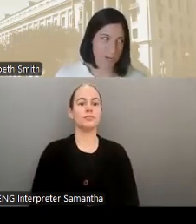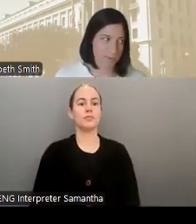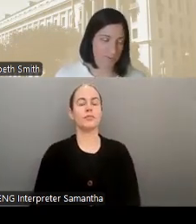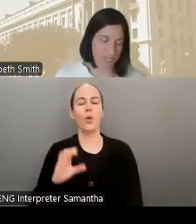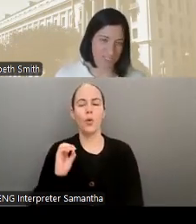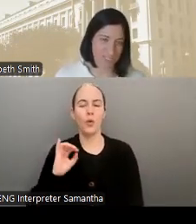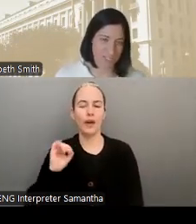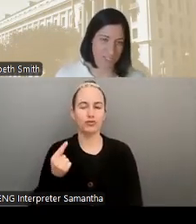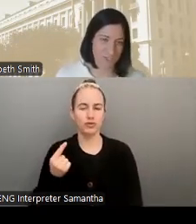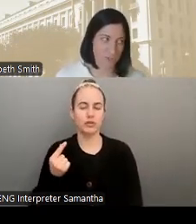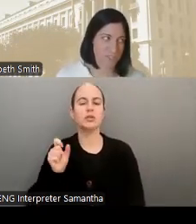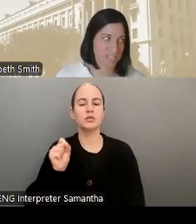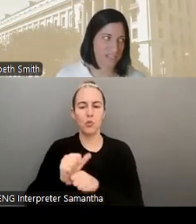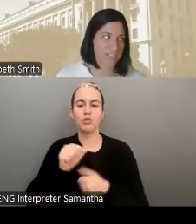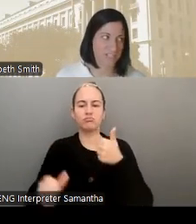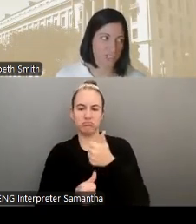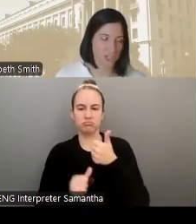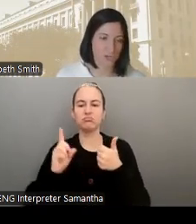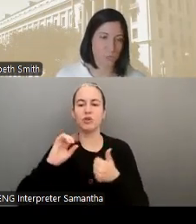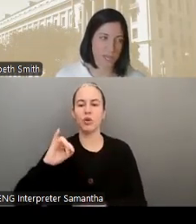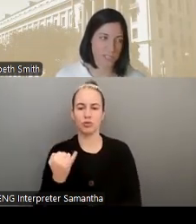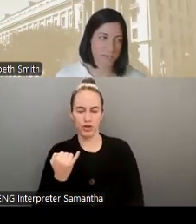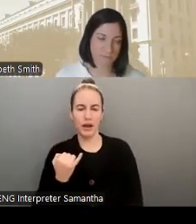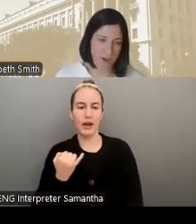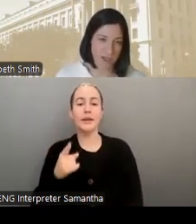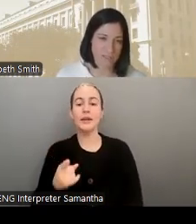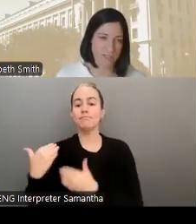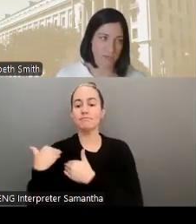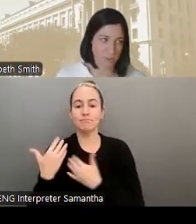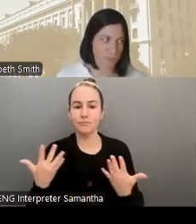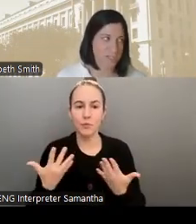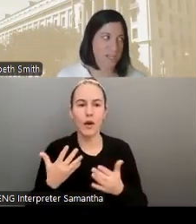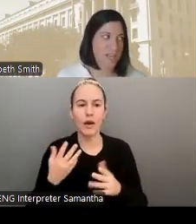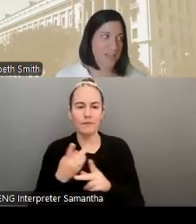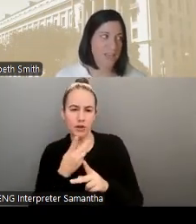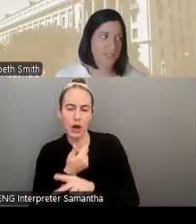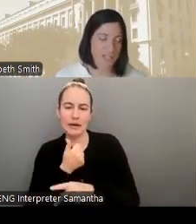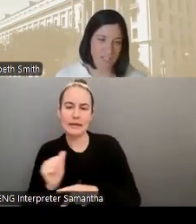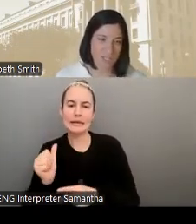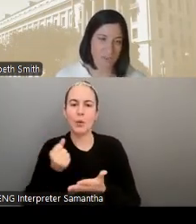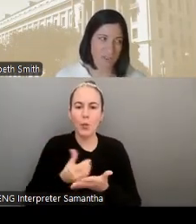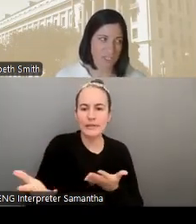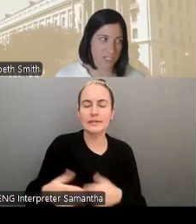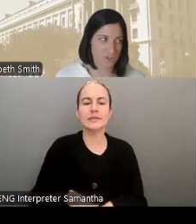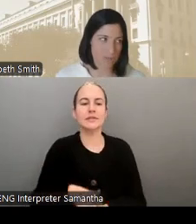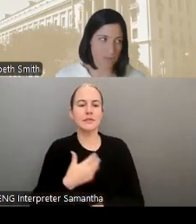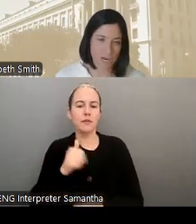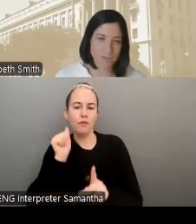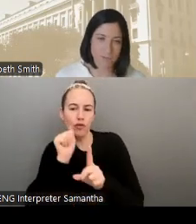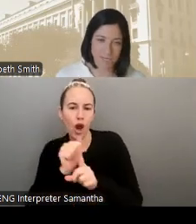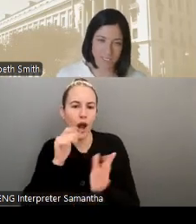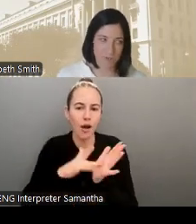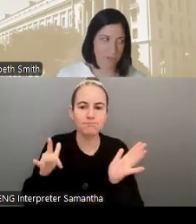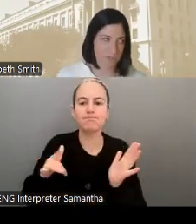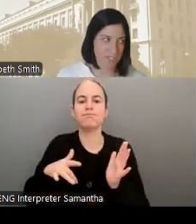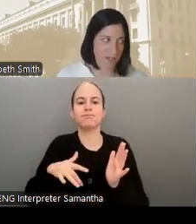within the Department of Justice to detect and deter waste, fraud, abuse, and misconduct within DOJ programs